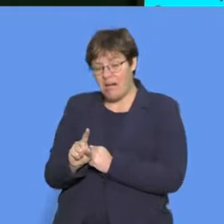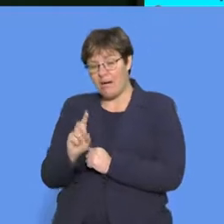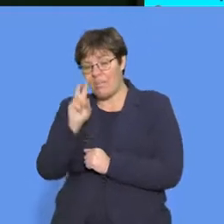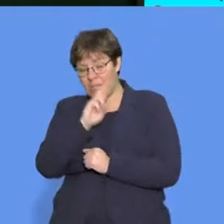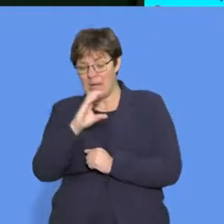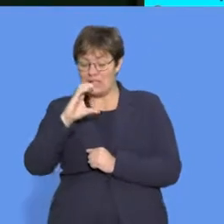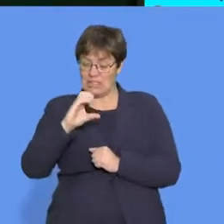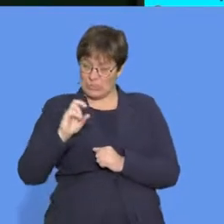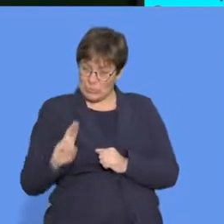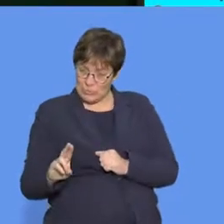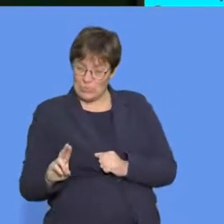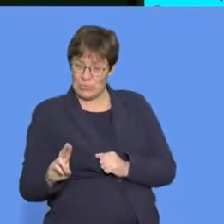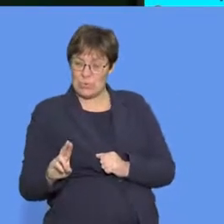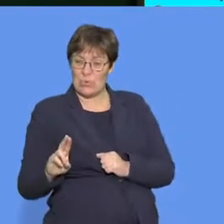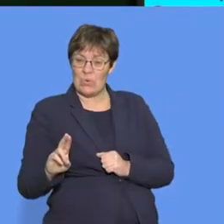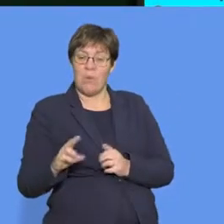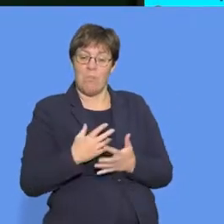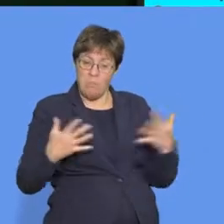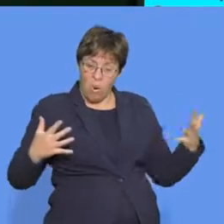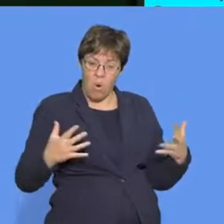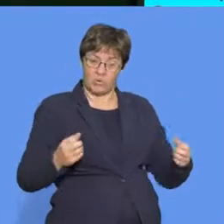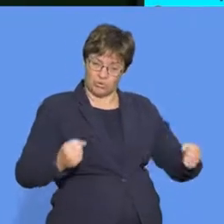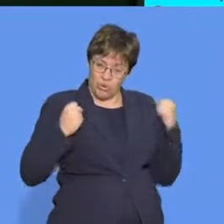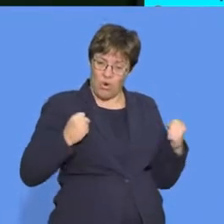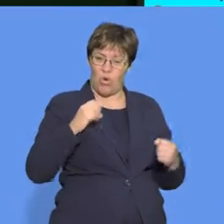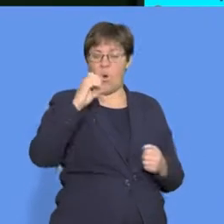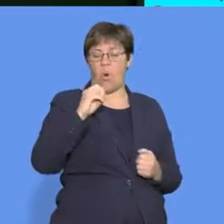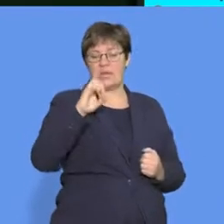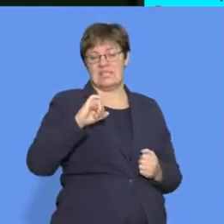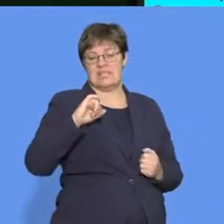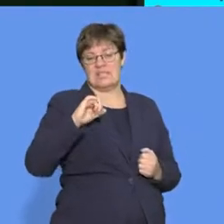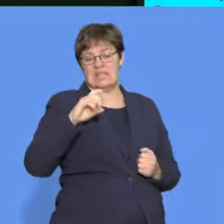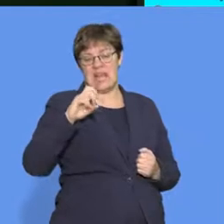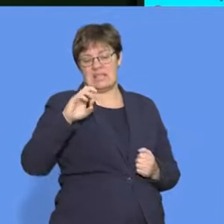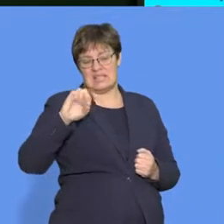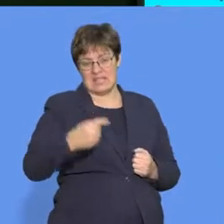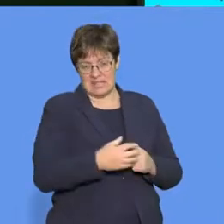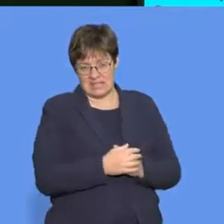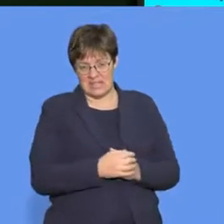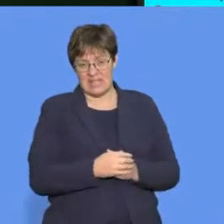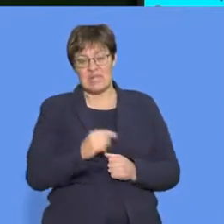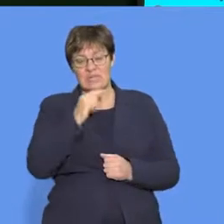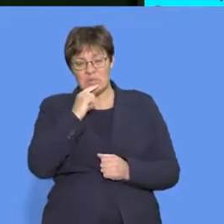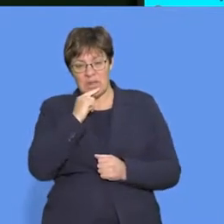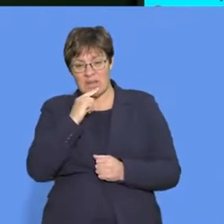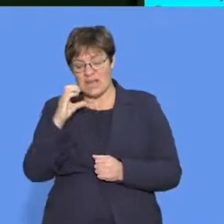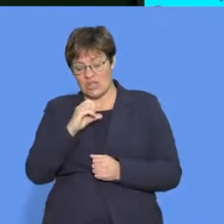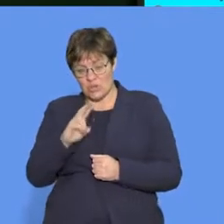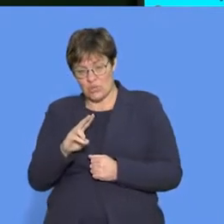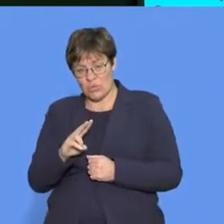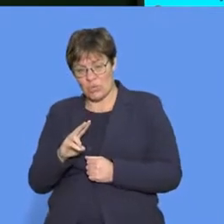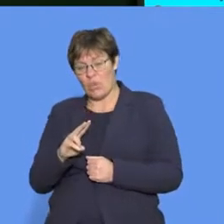we're seeing that copper is a stronger oxidizing agent. So at least the